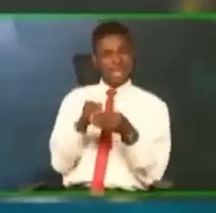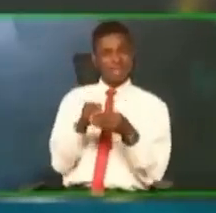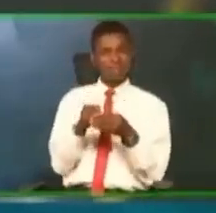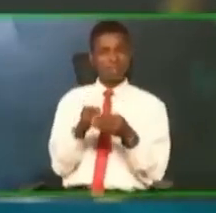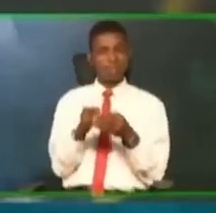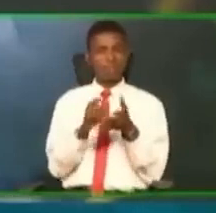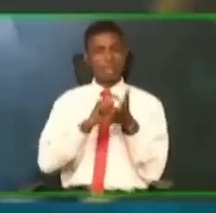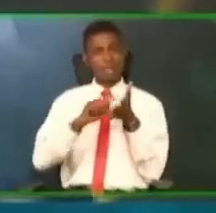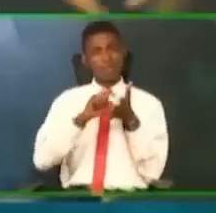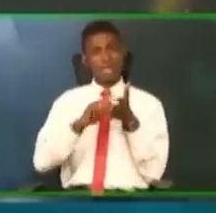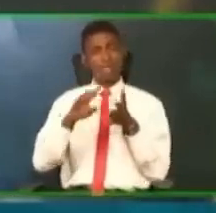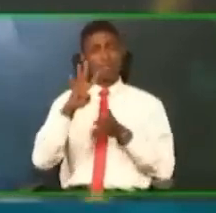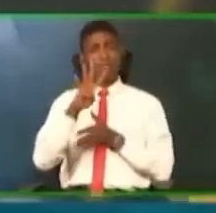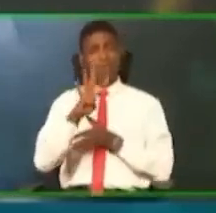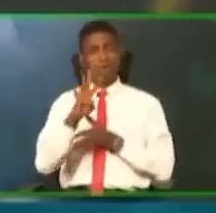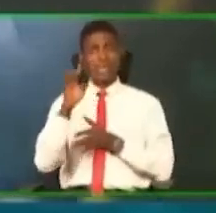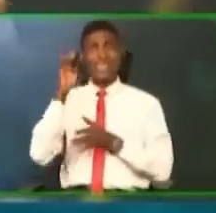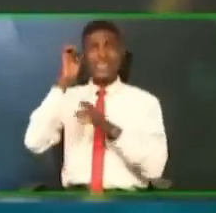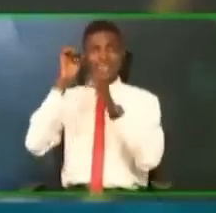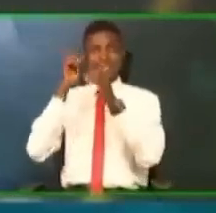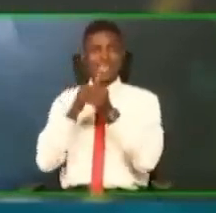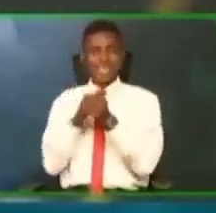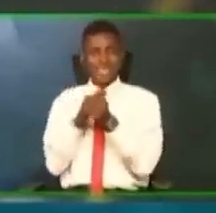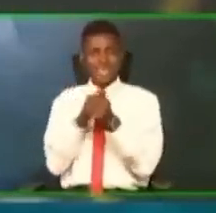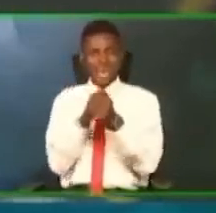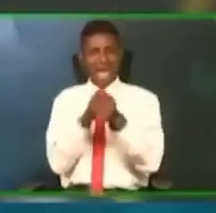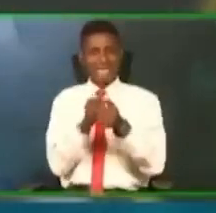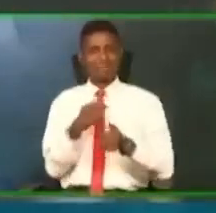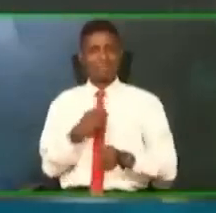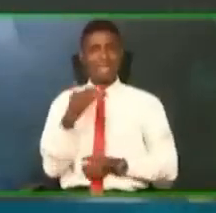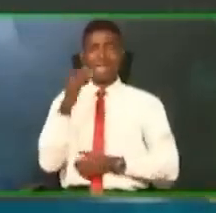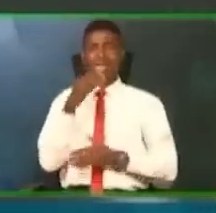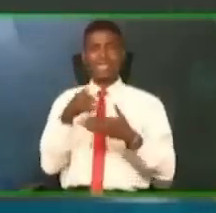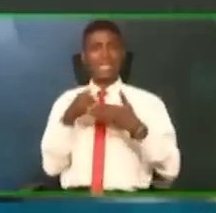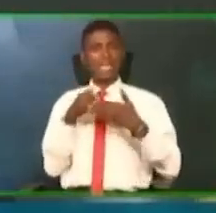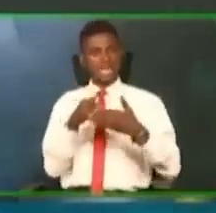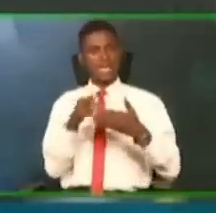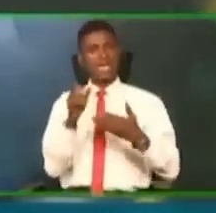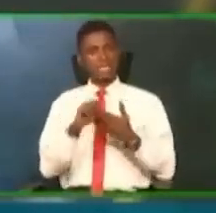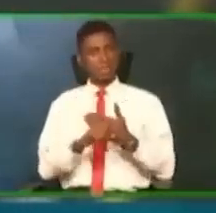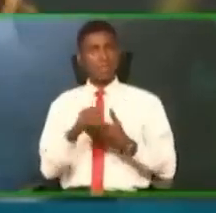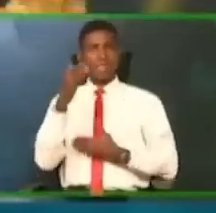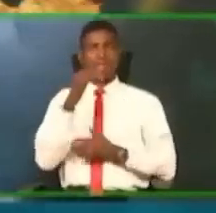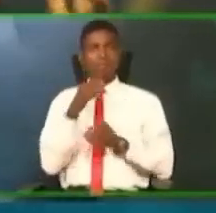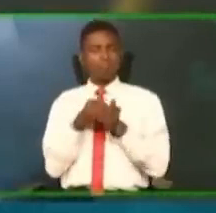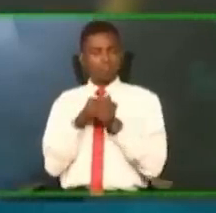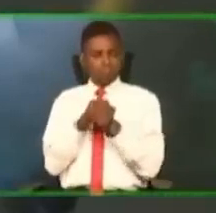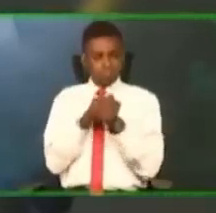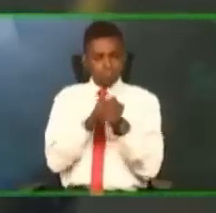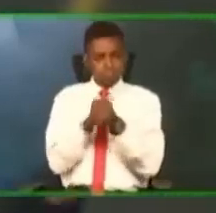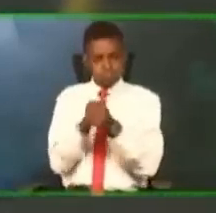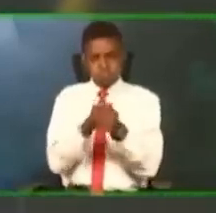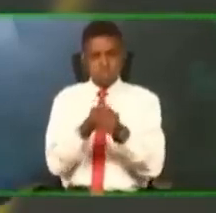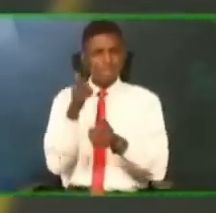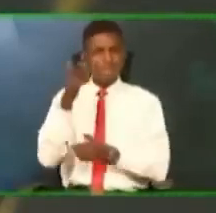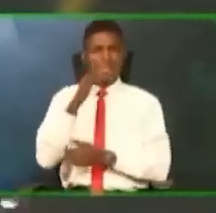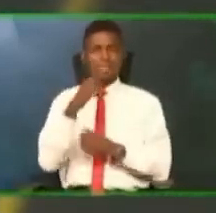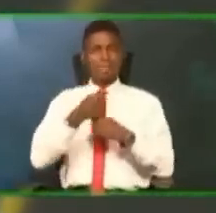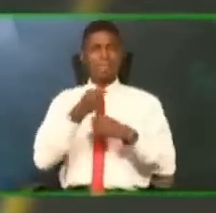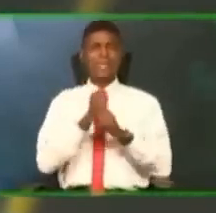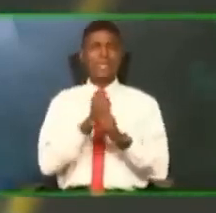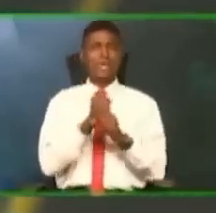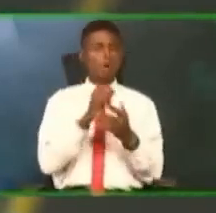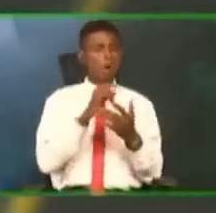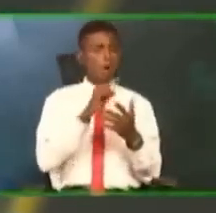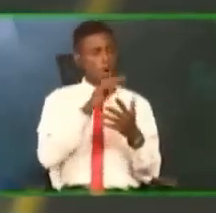4, he guides me. You see, so there is leadership, there is guidance, there is making, all by this